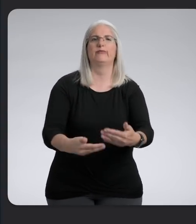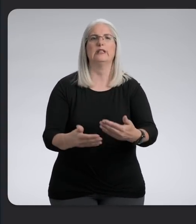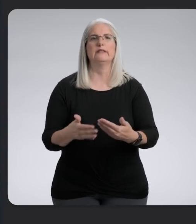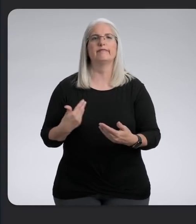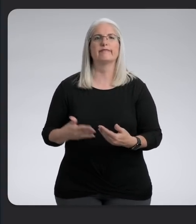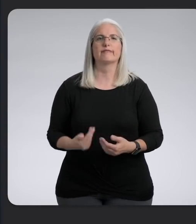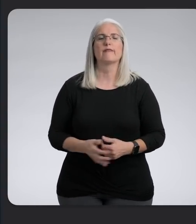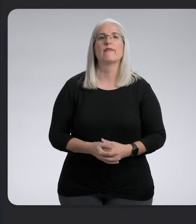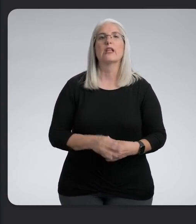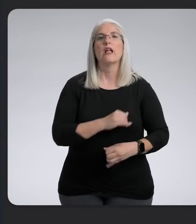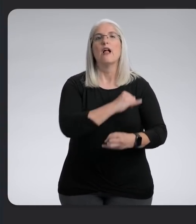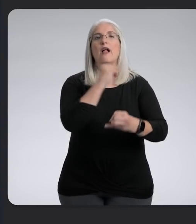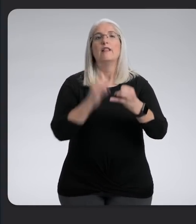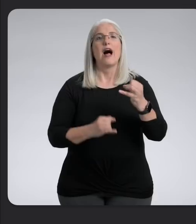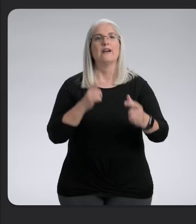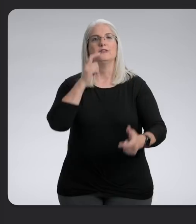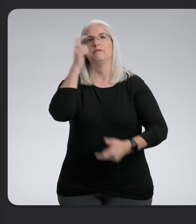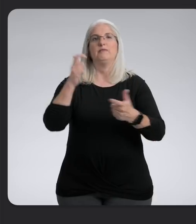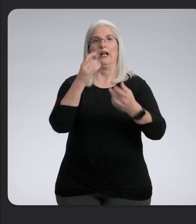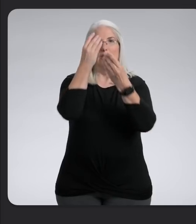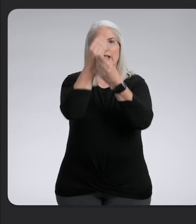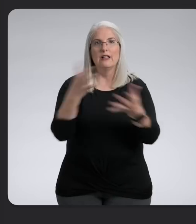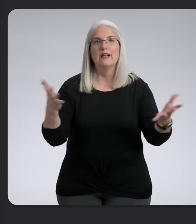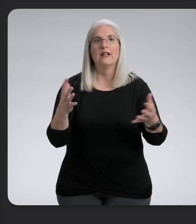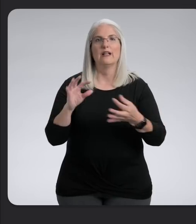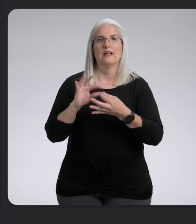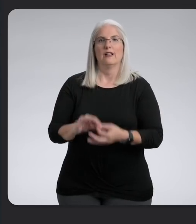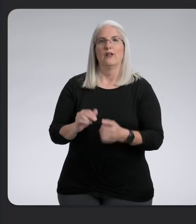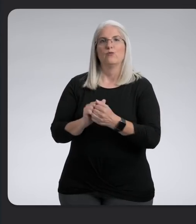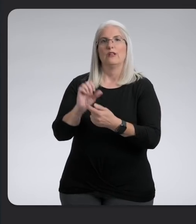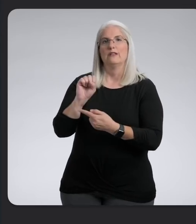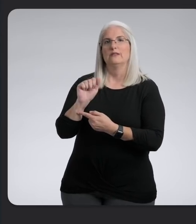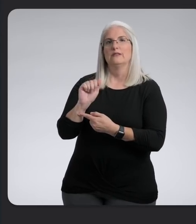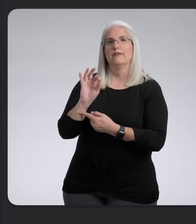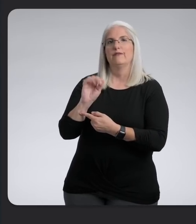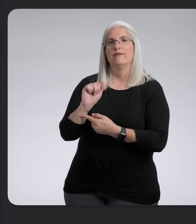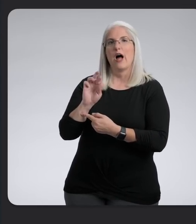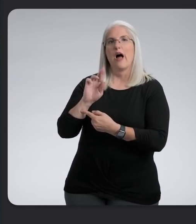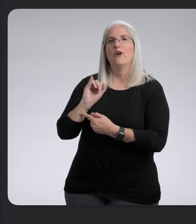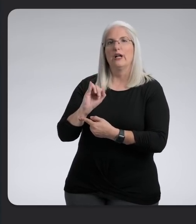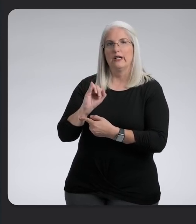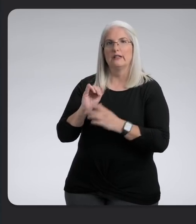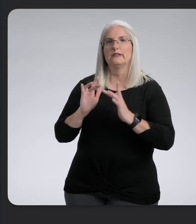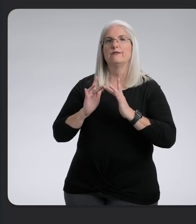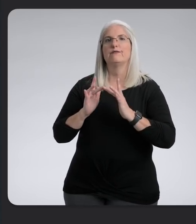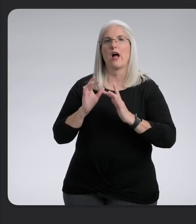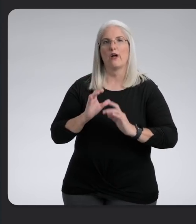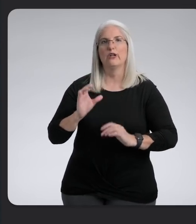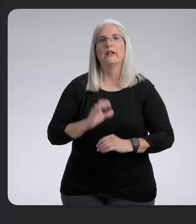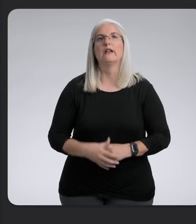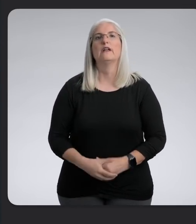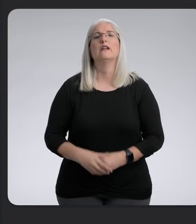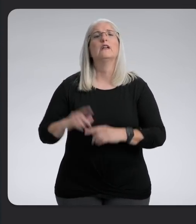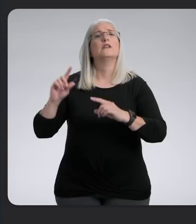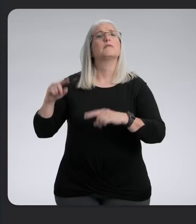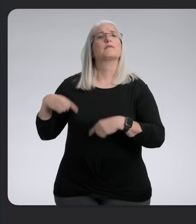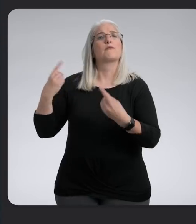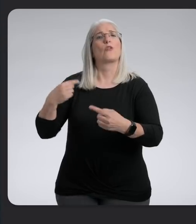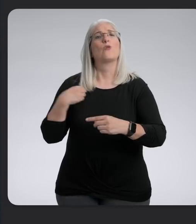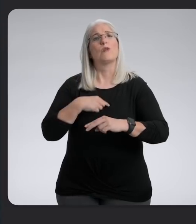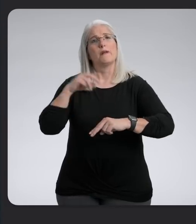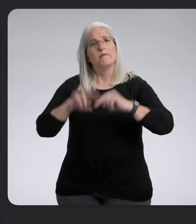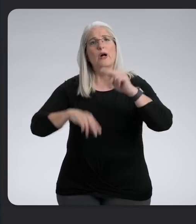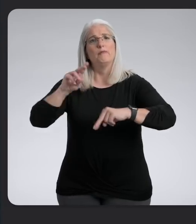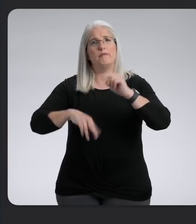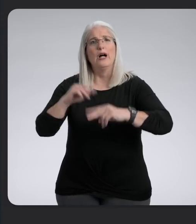that's central to the Mac experience, Safari. We built Safari from the very beginning to provide the best browsing experience